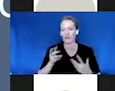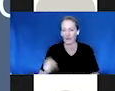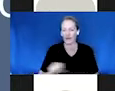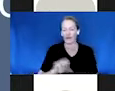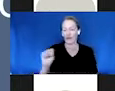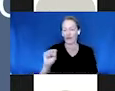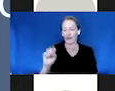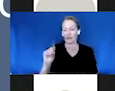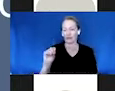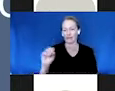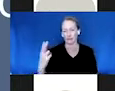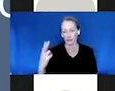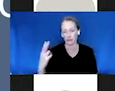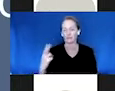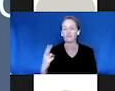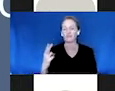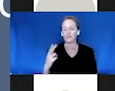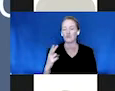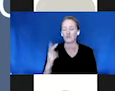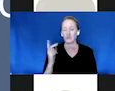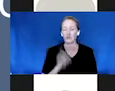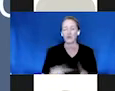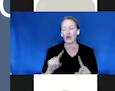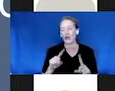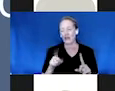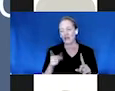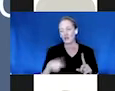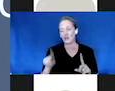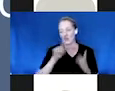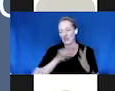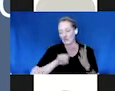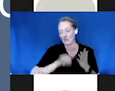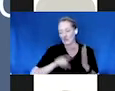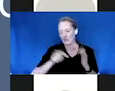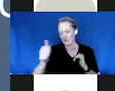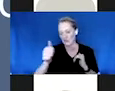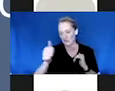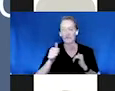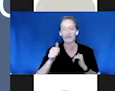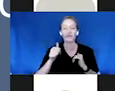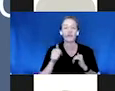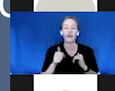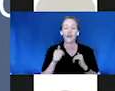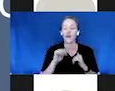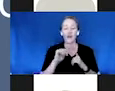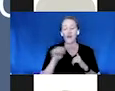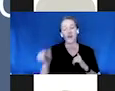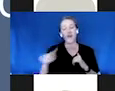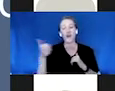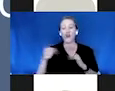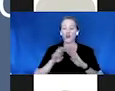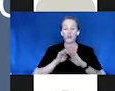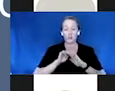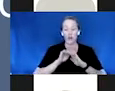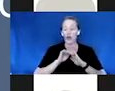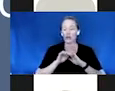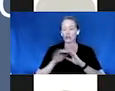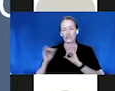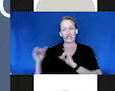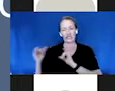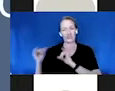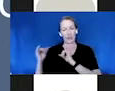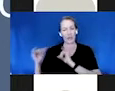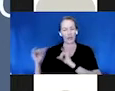don't have time to go into them all today. I will tell you that all the other models have something in common. They are